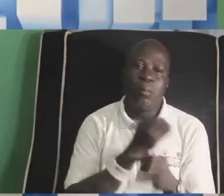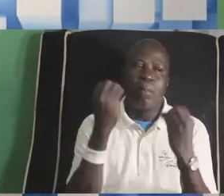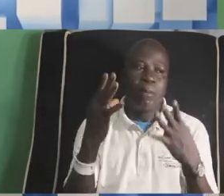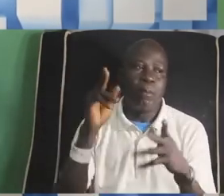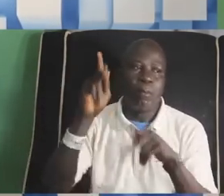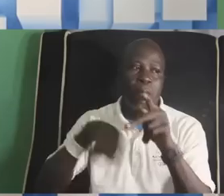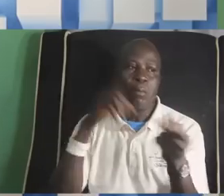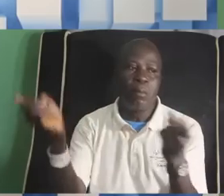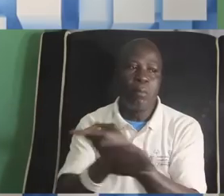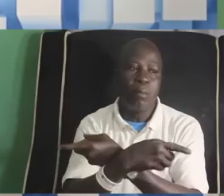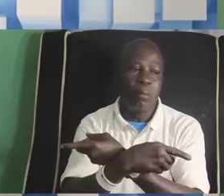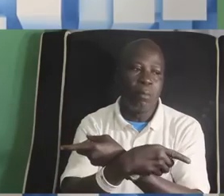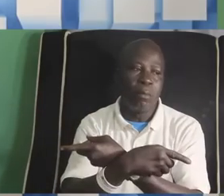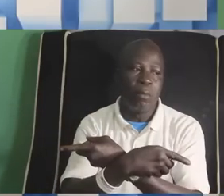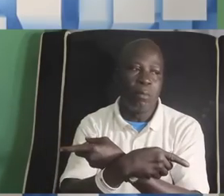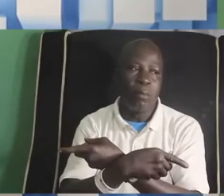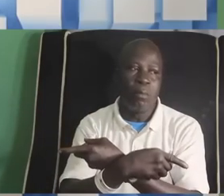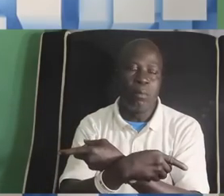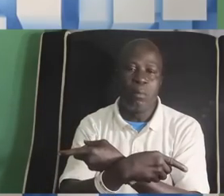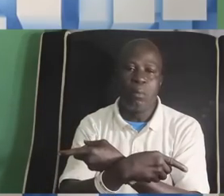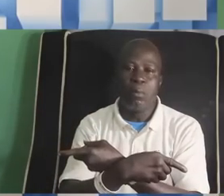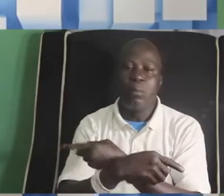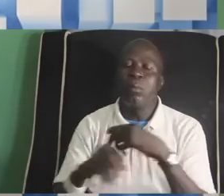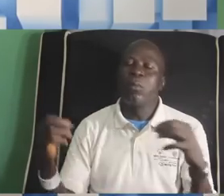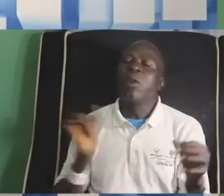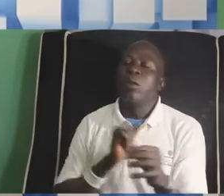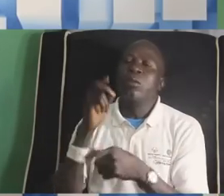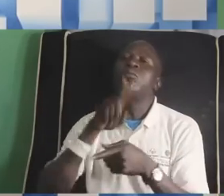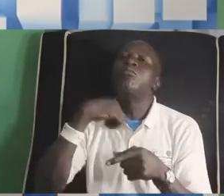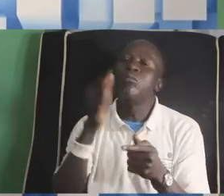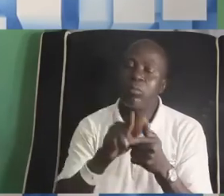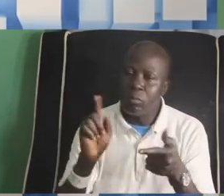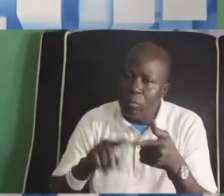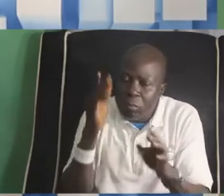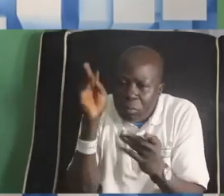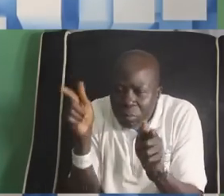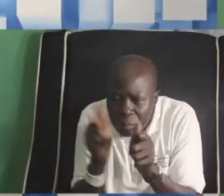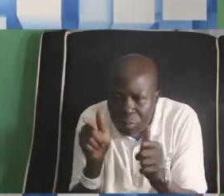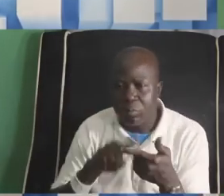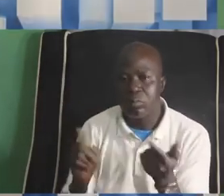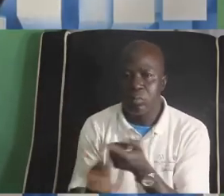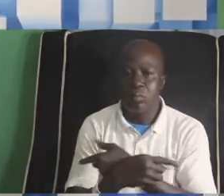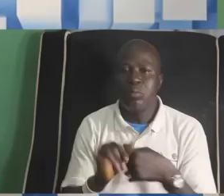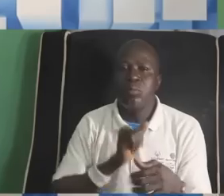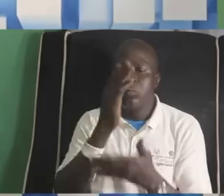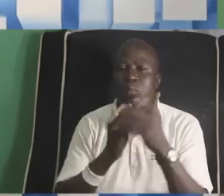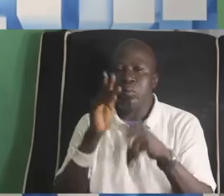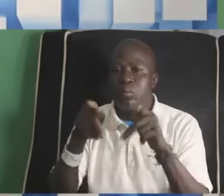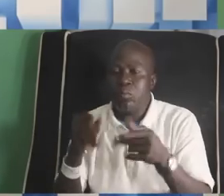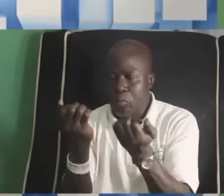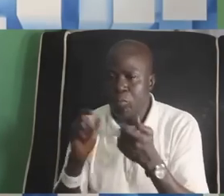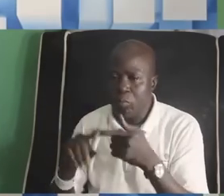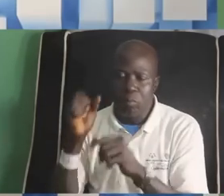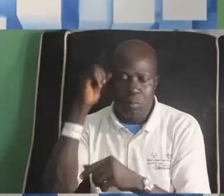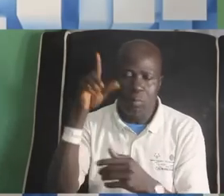a lot of time. Ṣugbọn ma so briefly lenin. But I will tell you briefly today. Ṣugbọn awọn to ba fe ye yo ye won. But the people that want